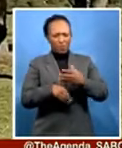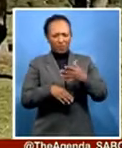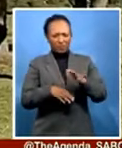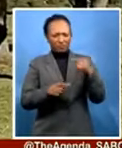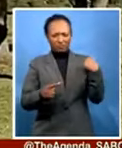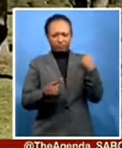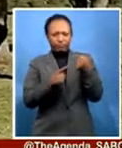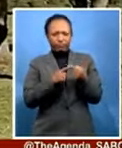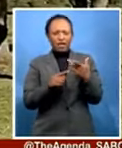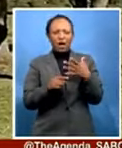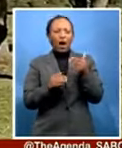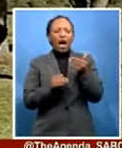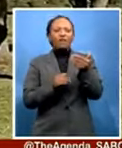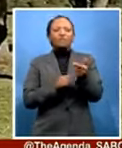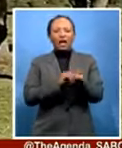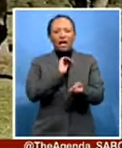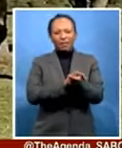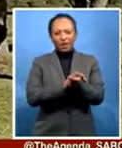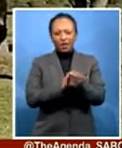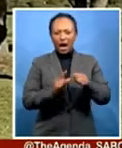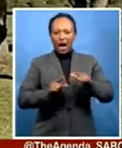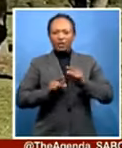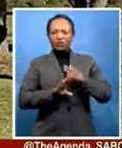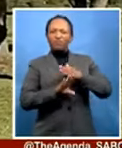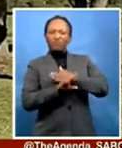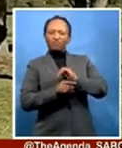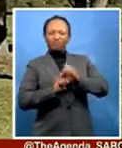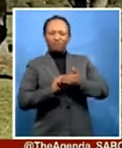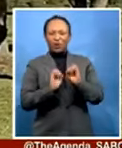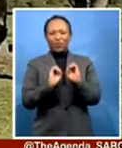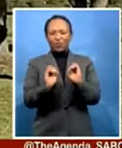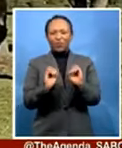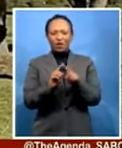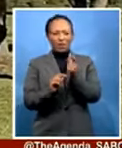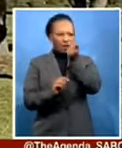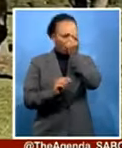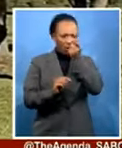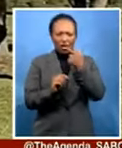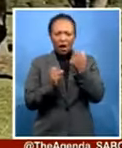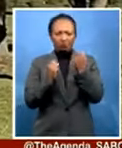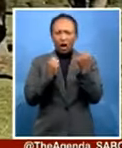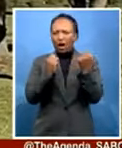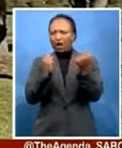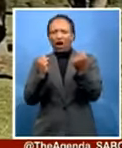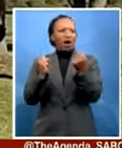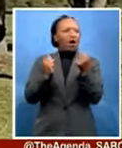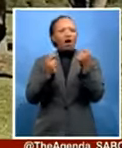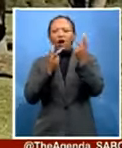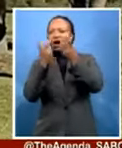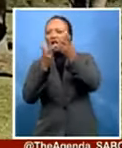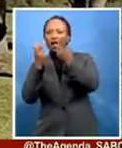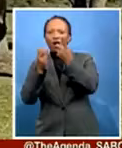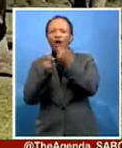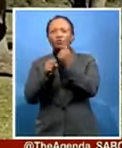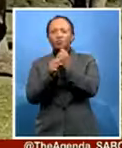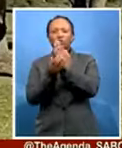rhino goes missing or is poached, they will send rangers out, they will do all they can to make sure that doesn't happen again. But the beauty of this specific science,